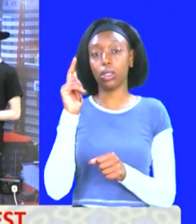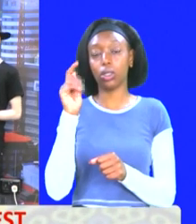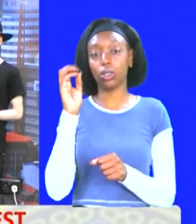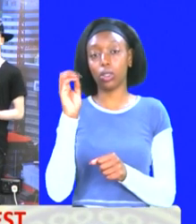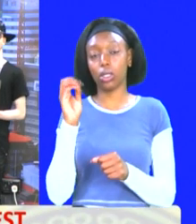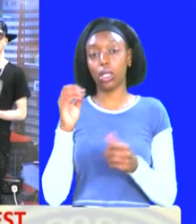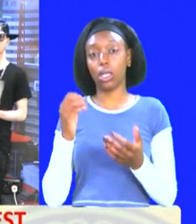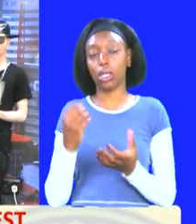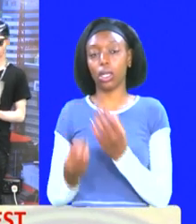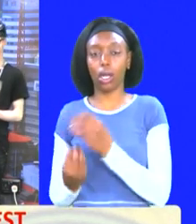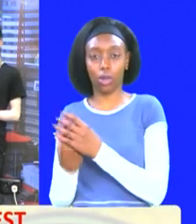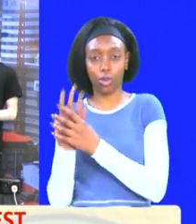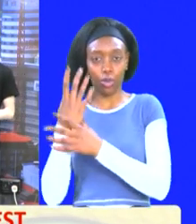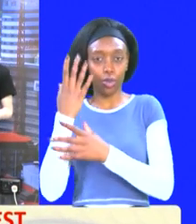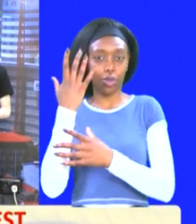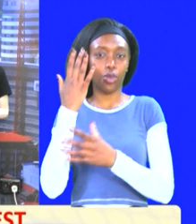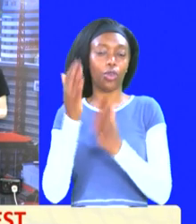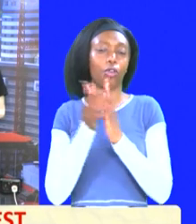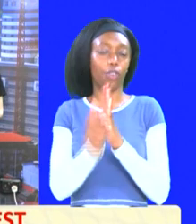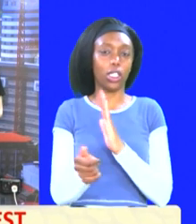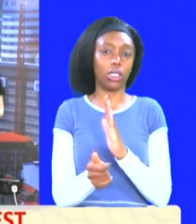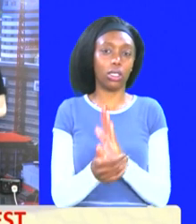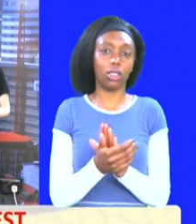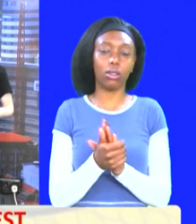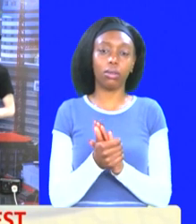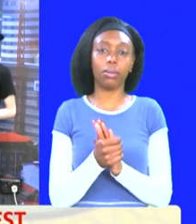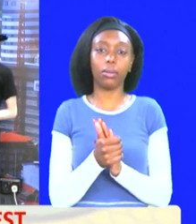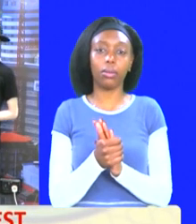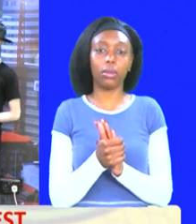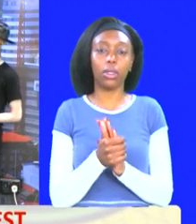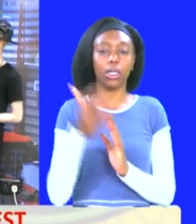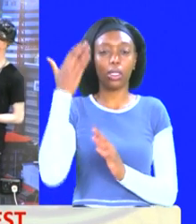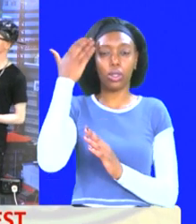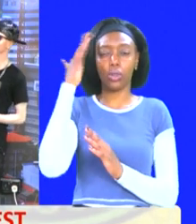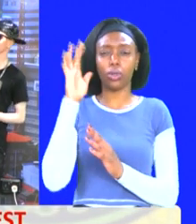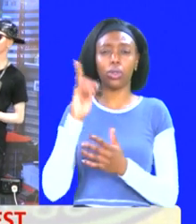hizi zingine. All other social media. Faster. True. Sijui ni kama walikuja ile idea ya